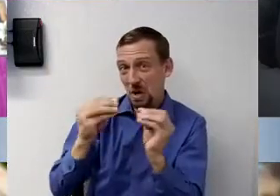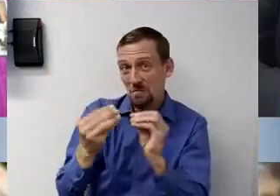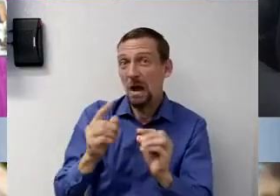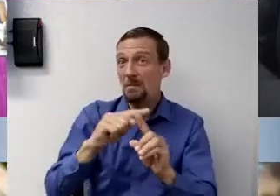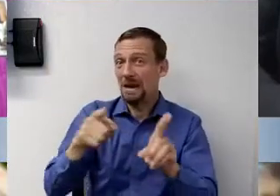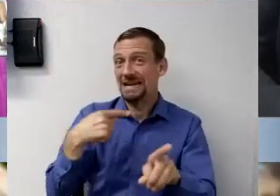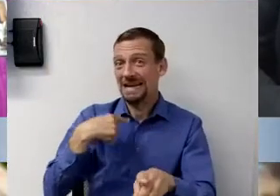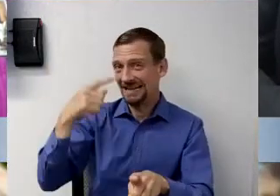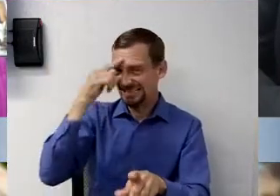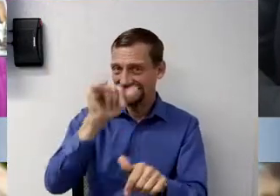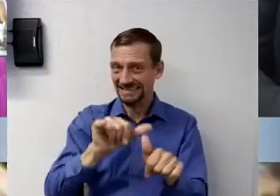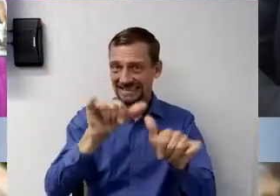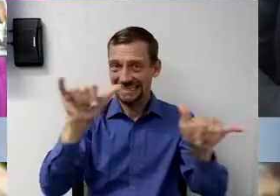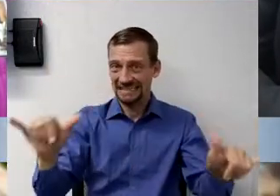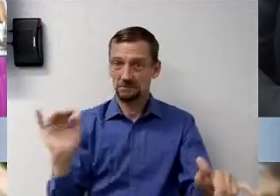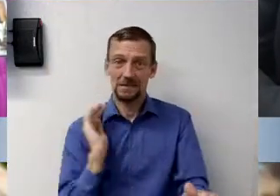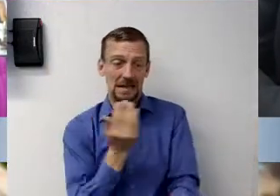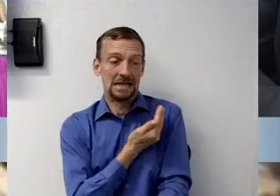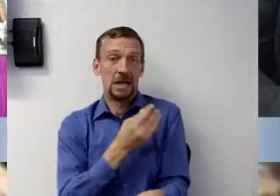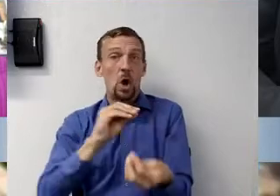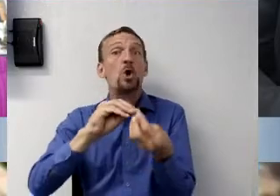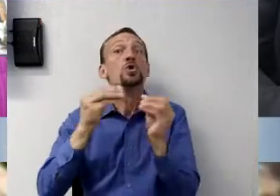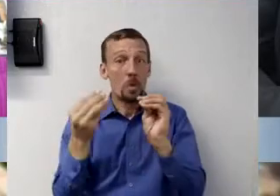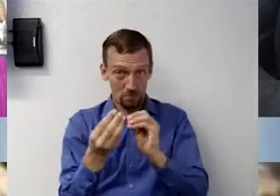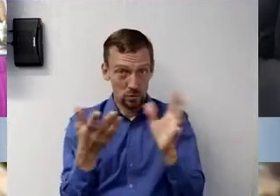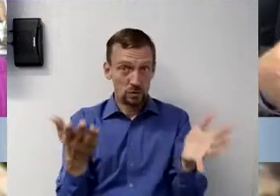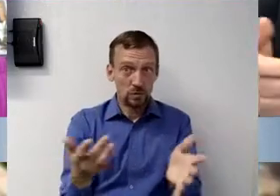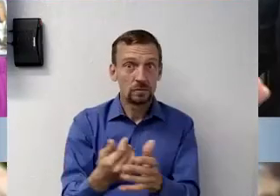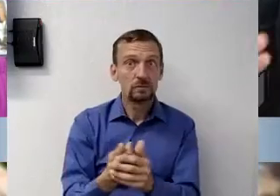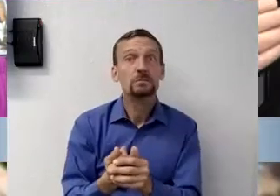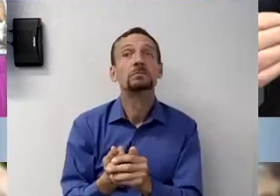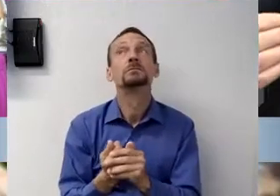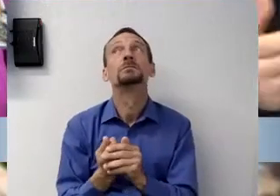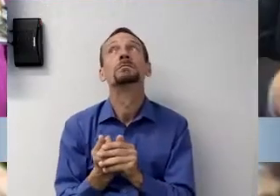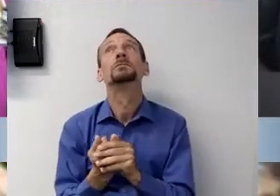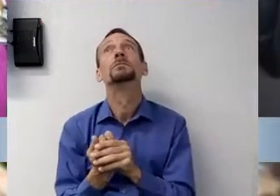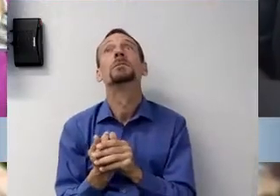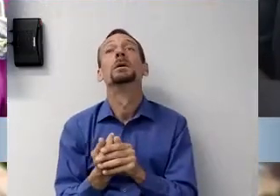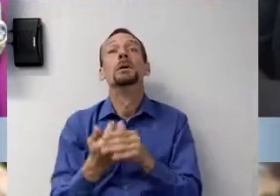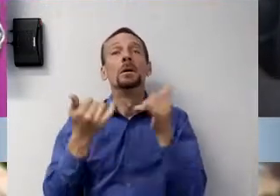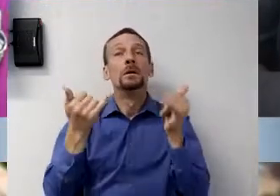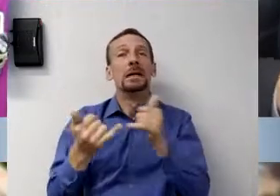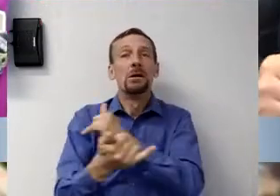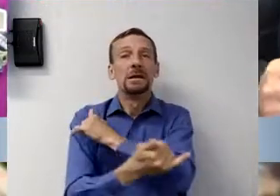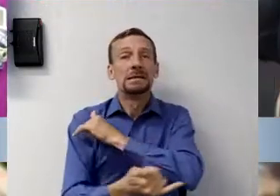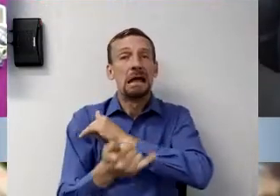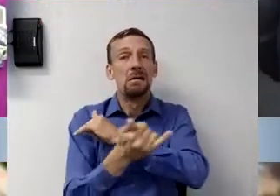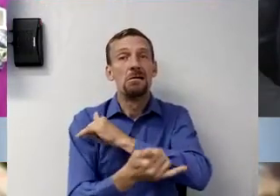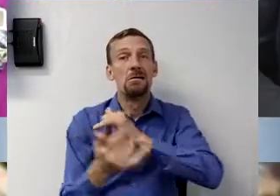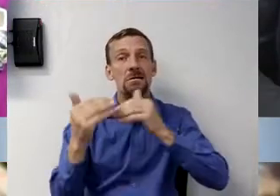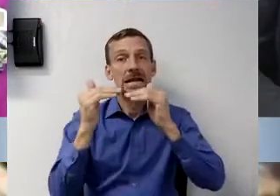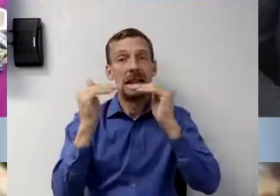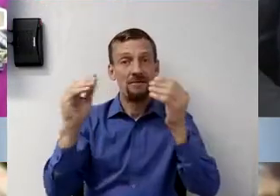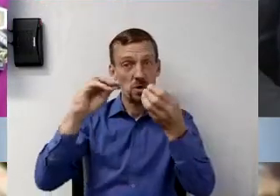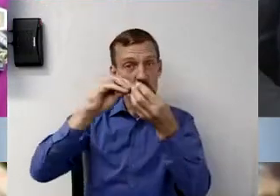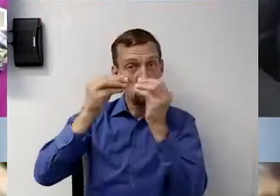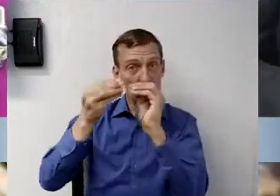probably be similar to our numbers I'll speak to in a second. So coming down to the county level, as I